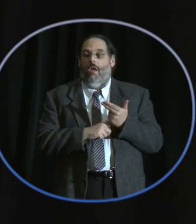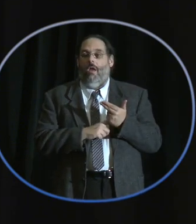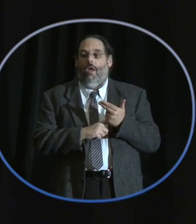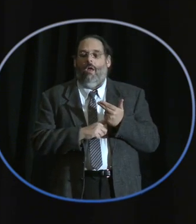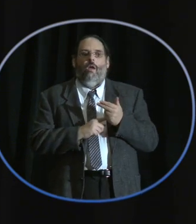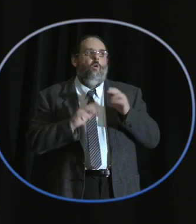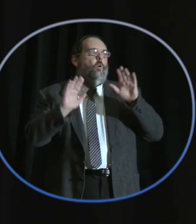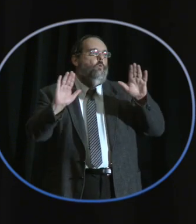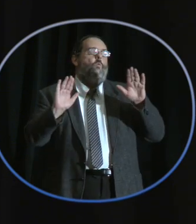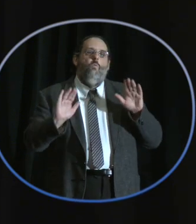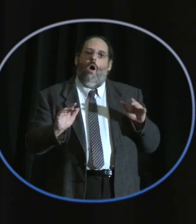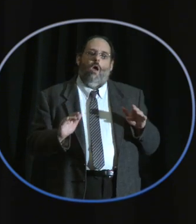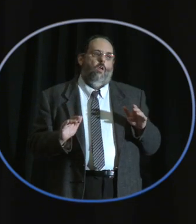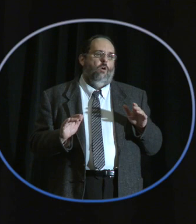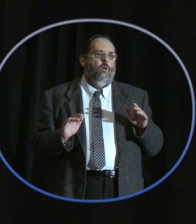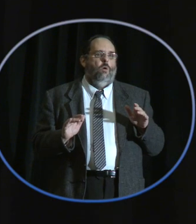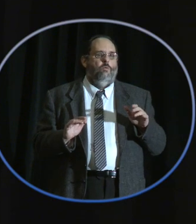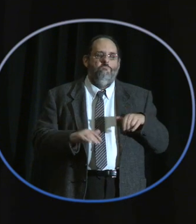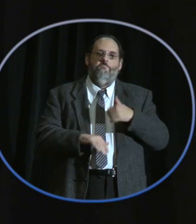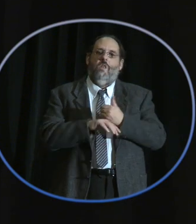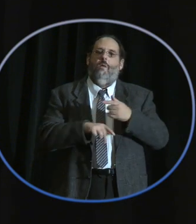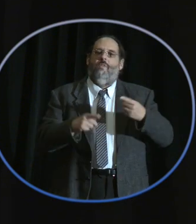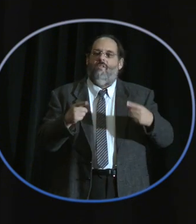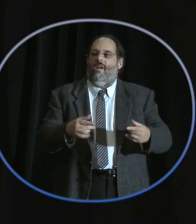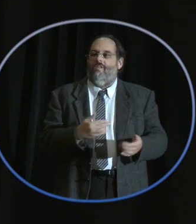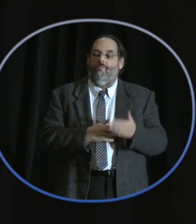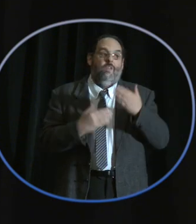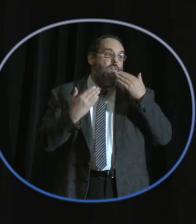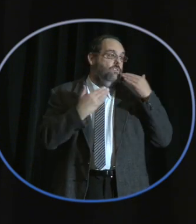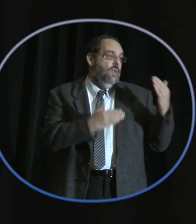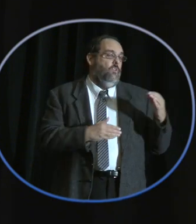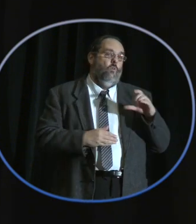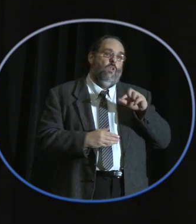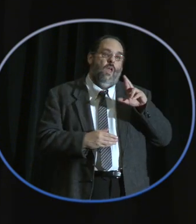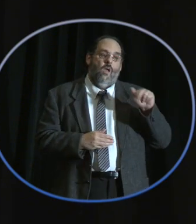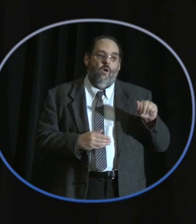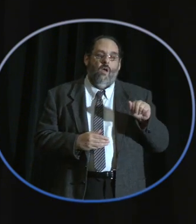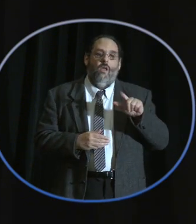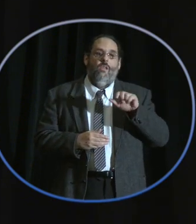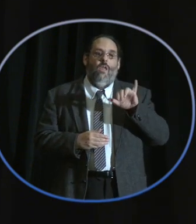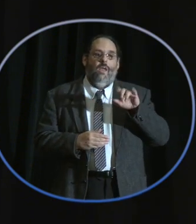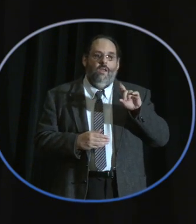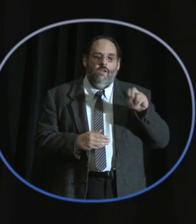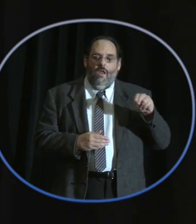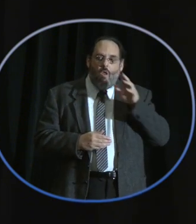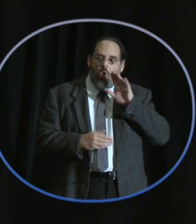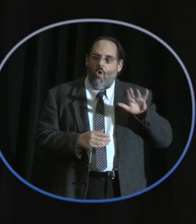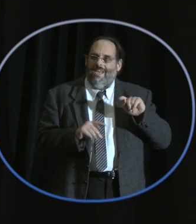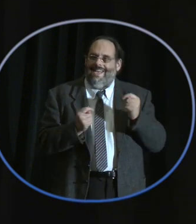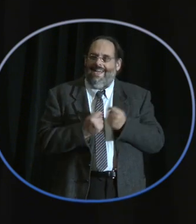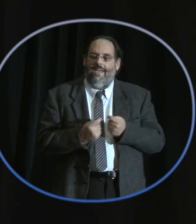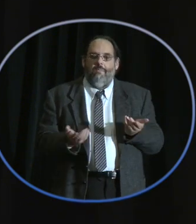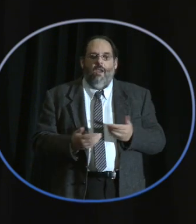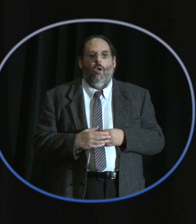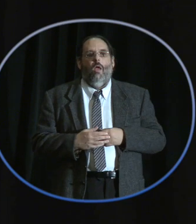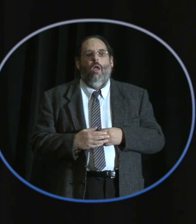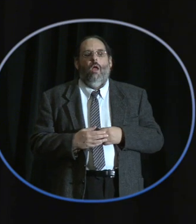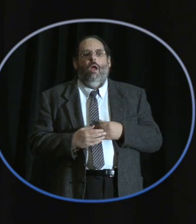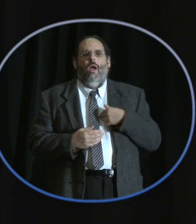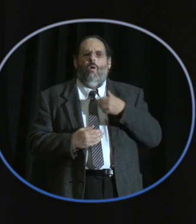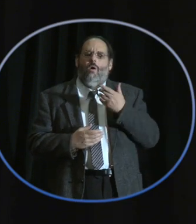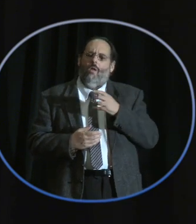they've been wonderful in getting us to this morning. So thank you to Clara Lydon and her team. And I